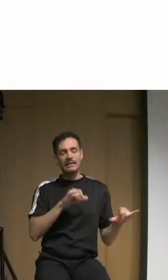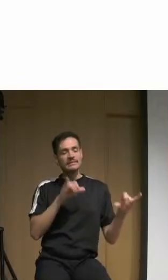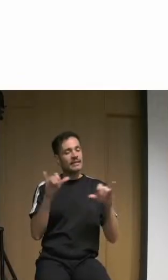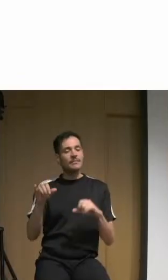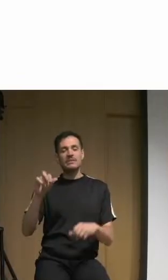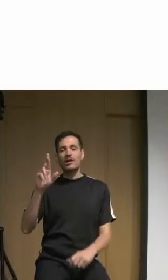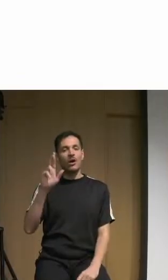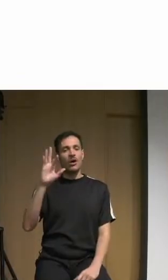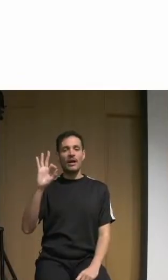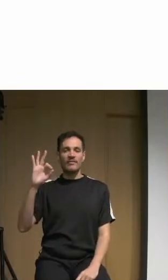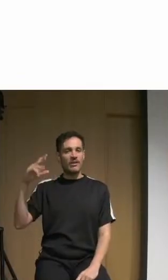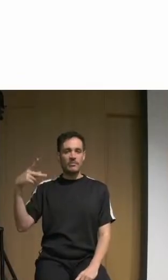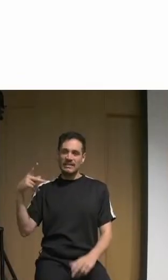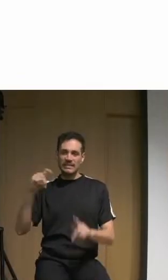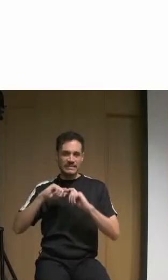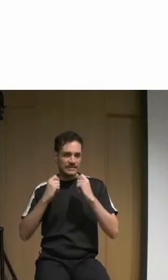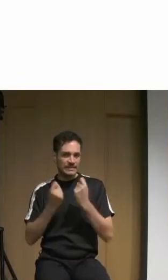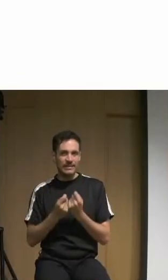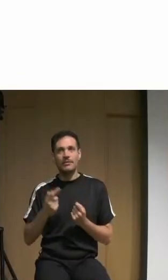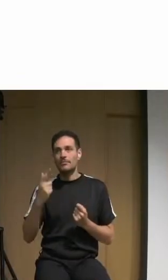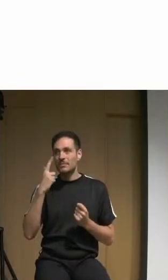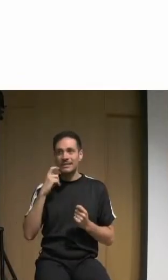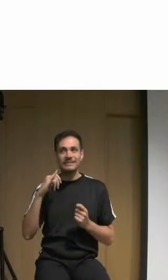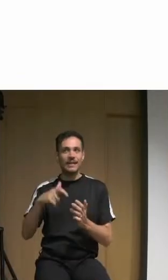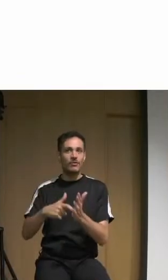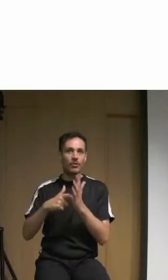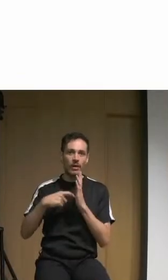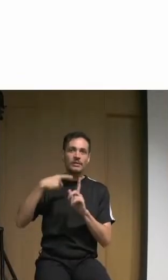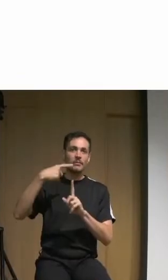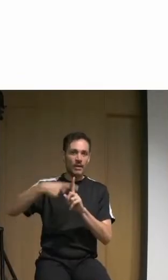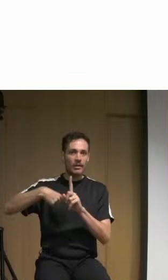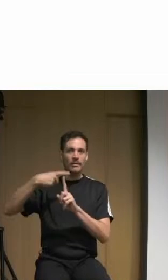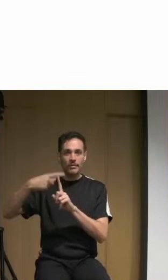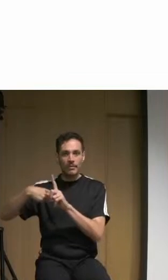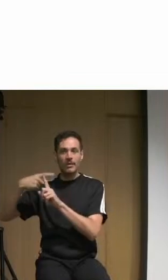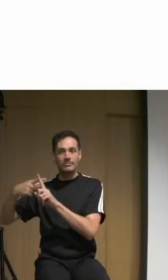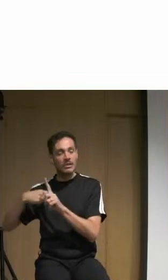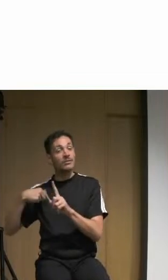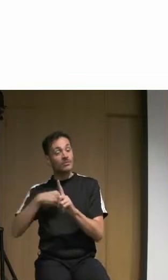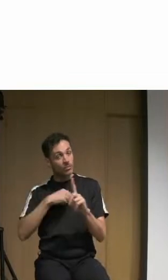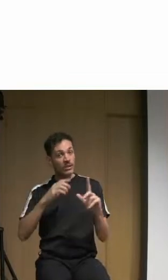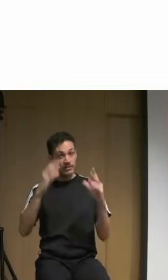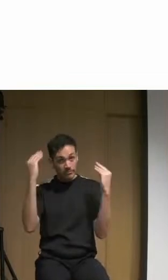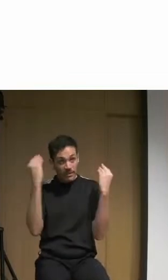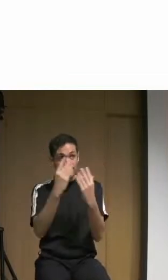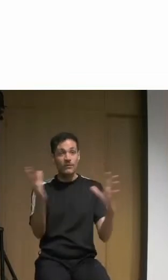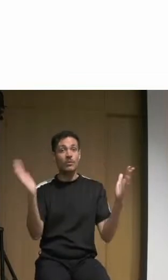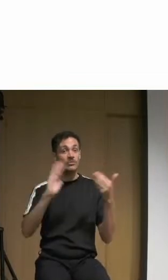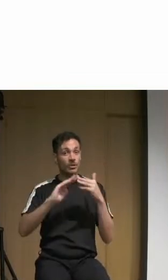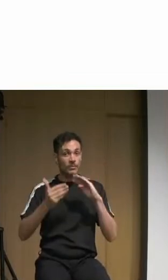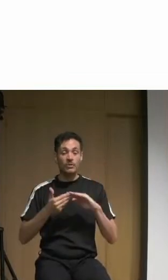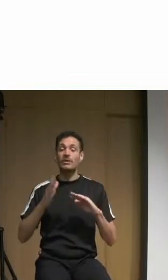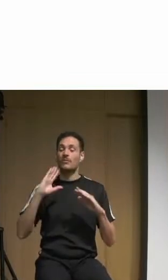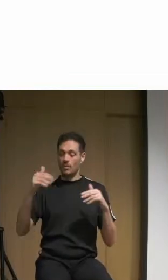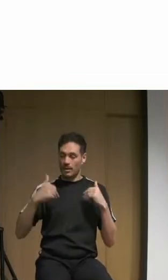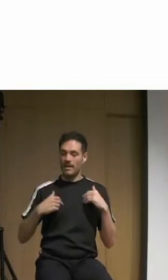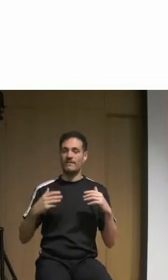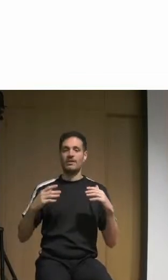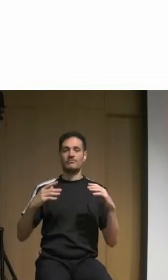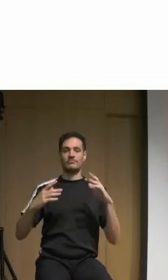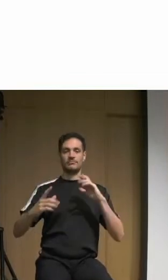will take us months to do. And so we communicated to the community that we would have a conversation, we would have